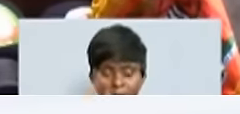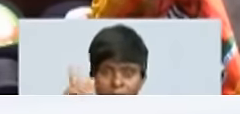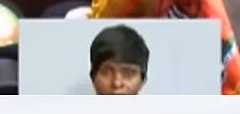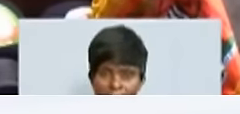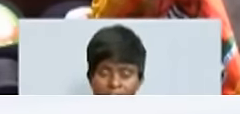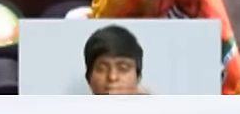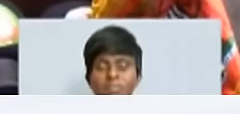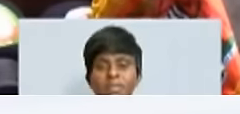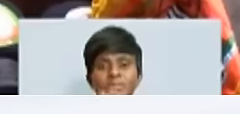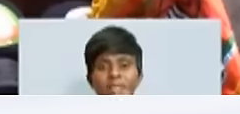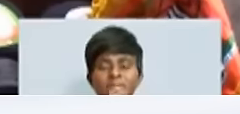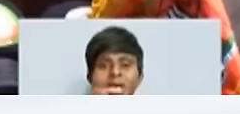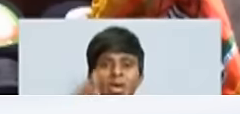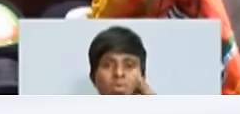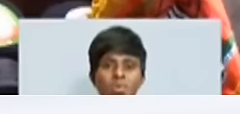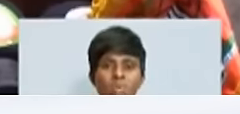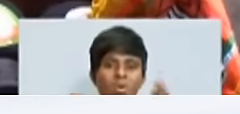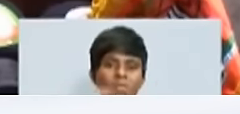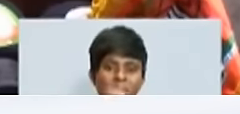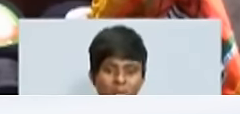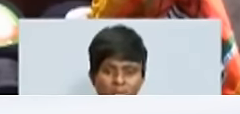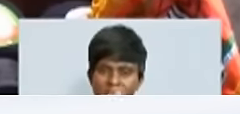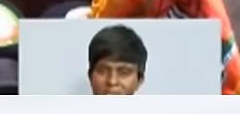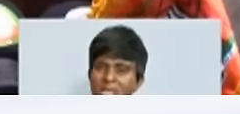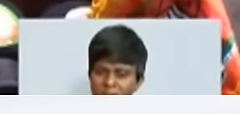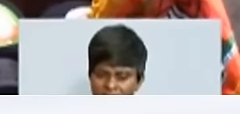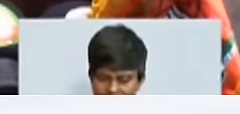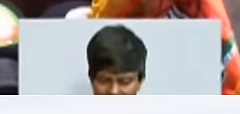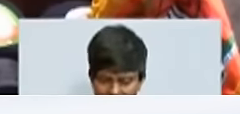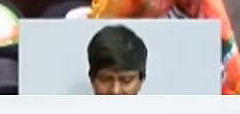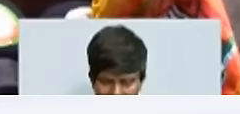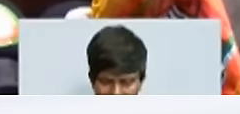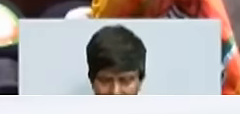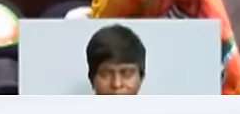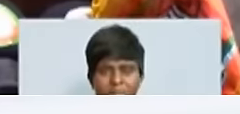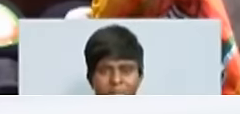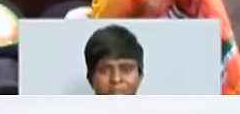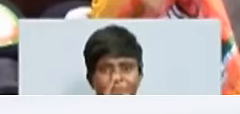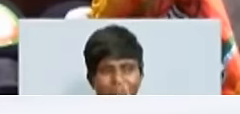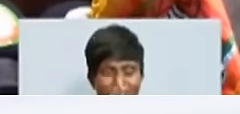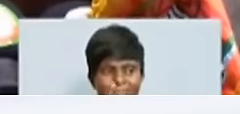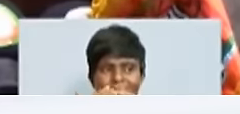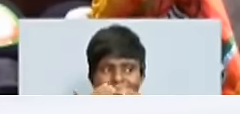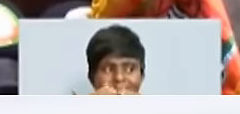quickly. And we get on with our lives. Thank you.